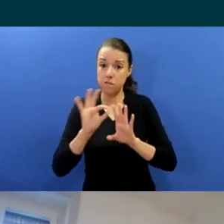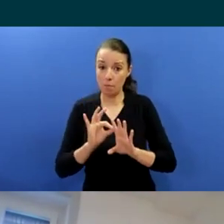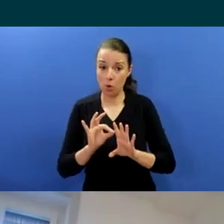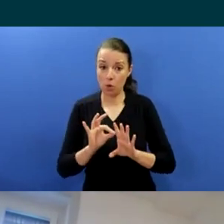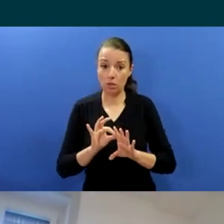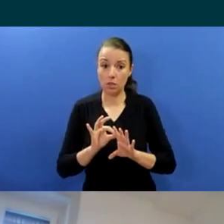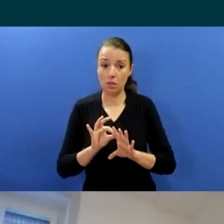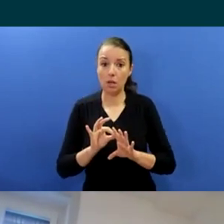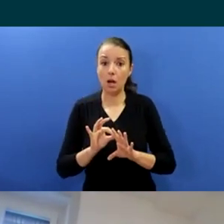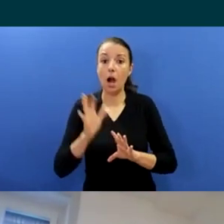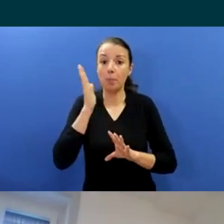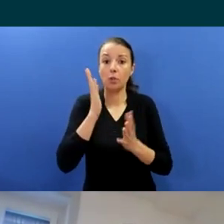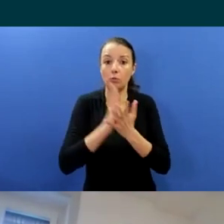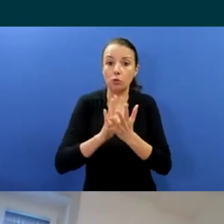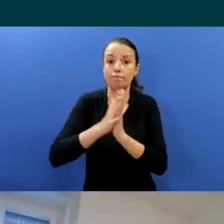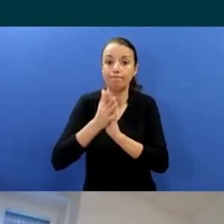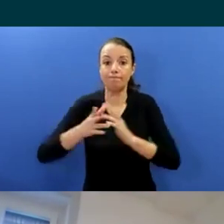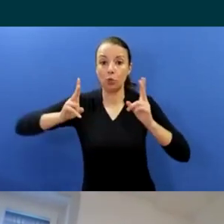these projects is the climate idea.